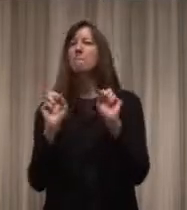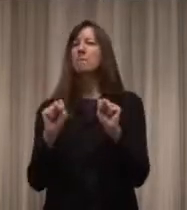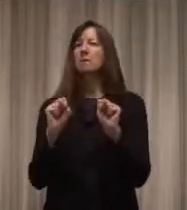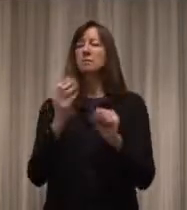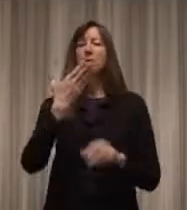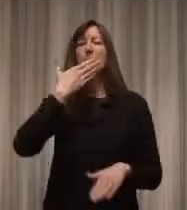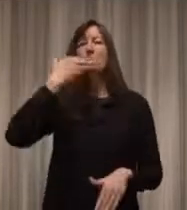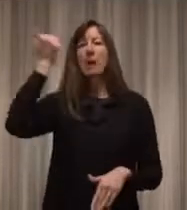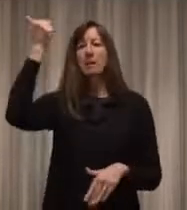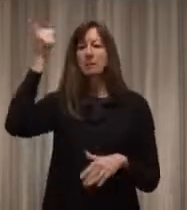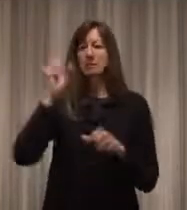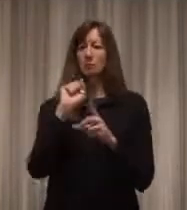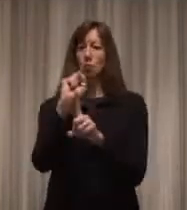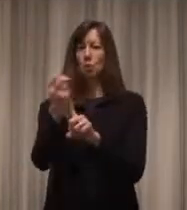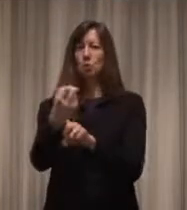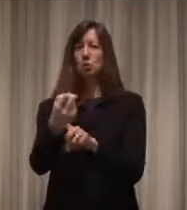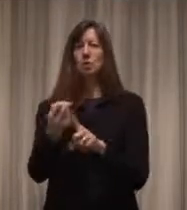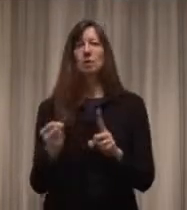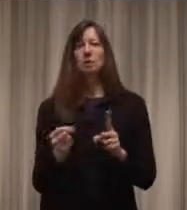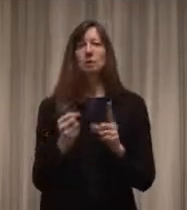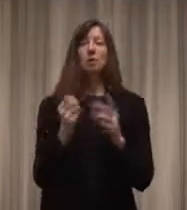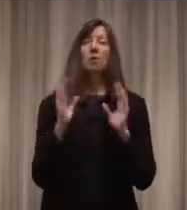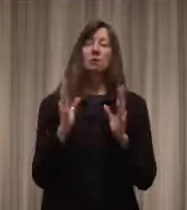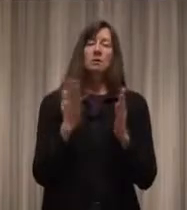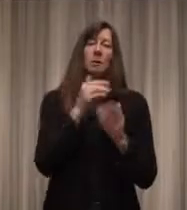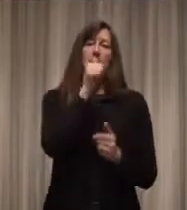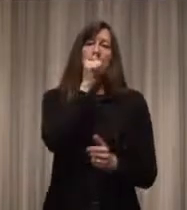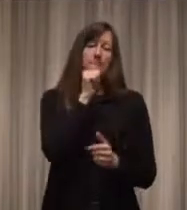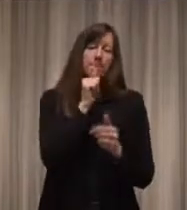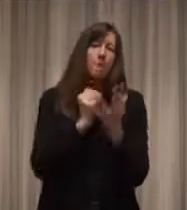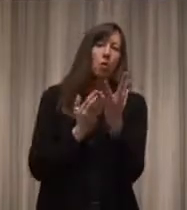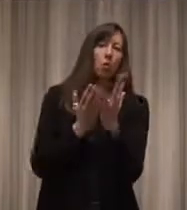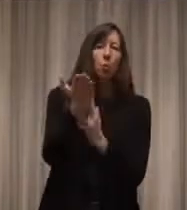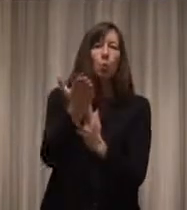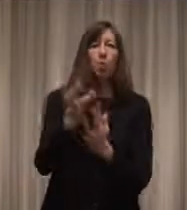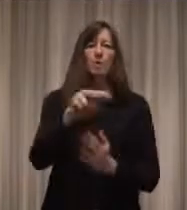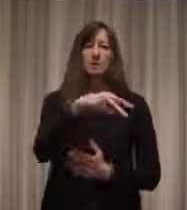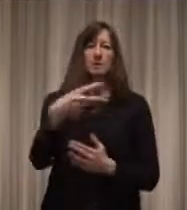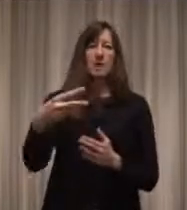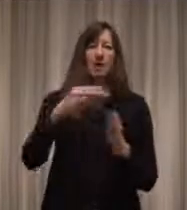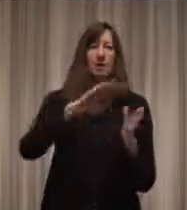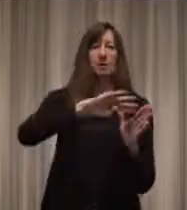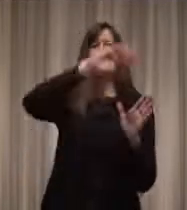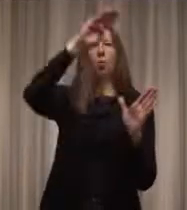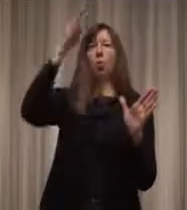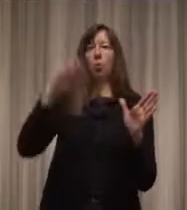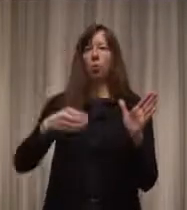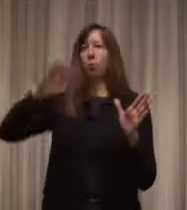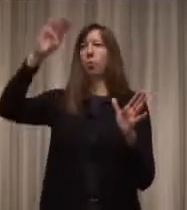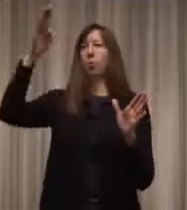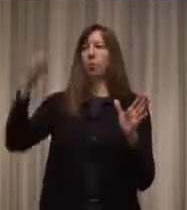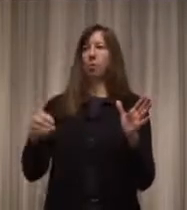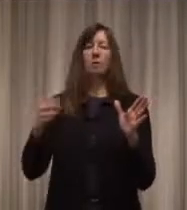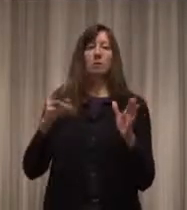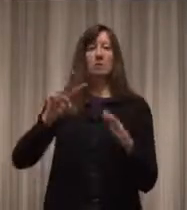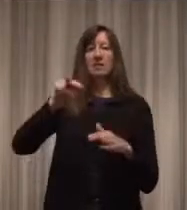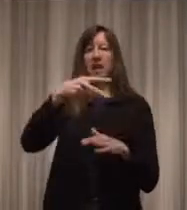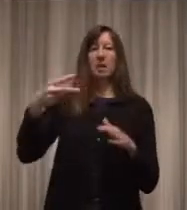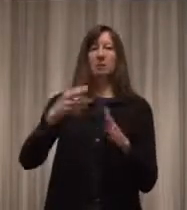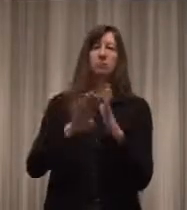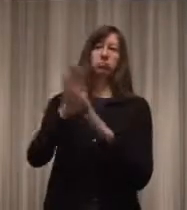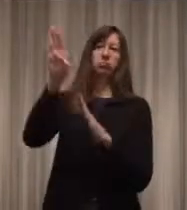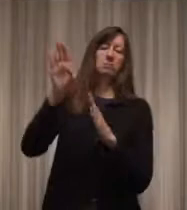finally get through this second wave and get COVID back under control. Hospital beds, we are